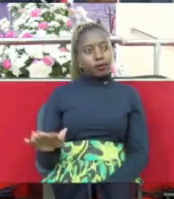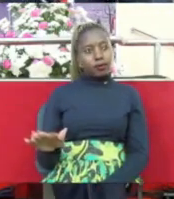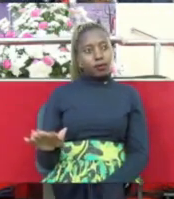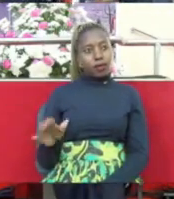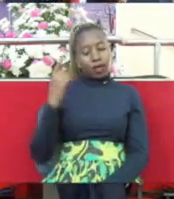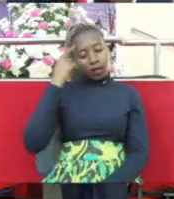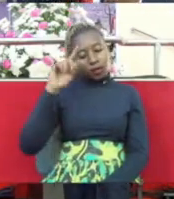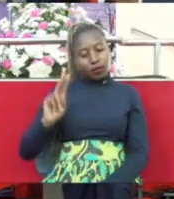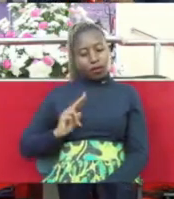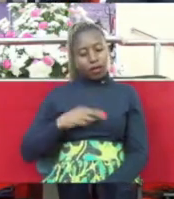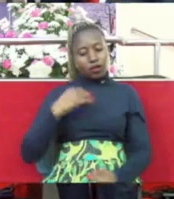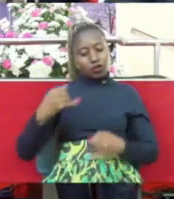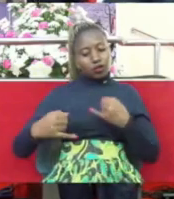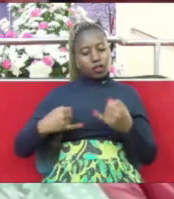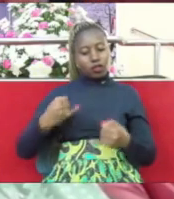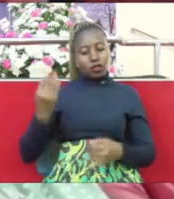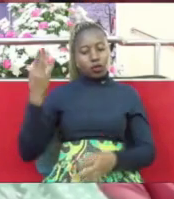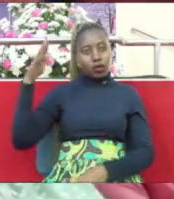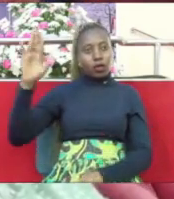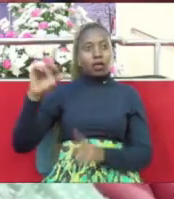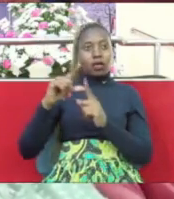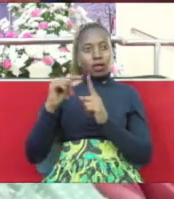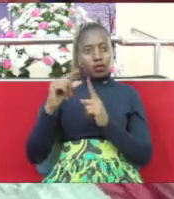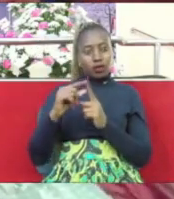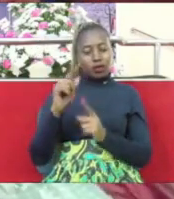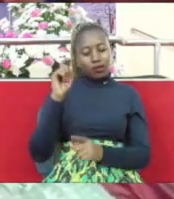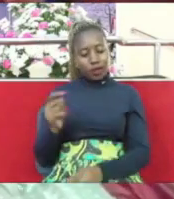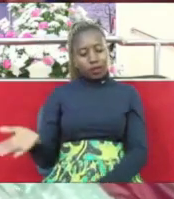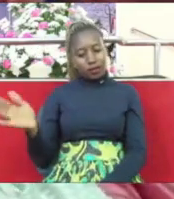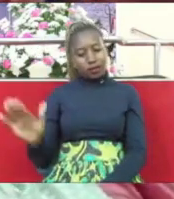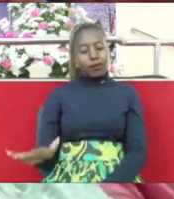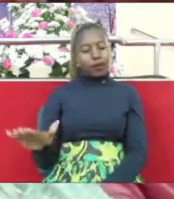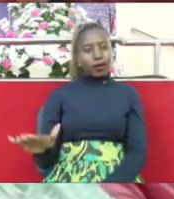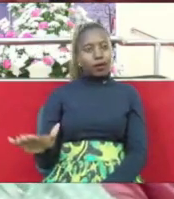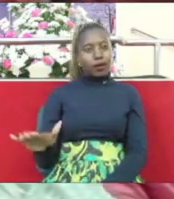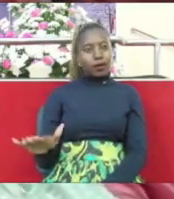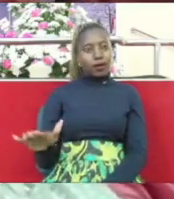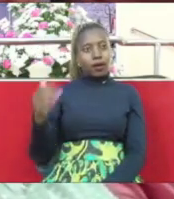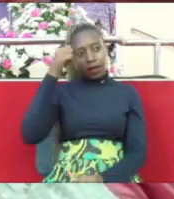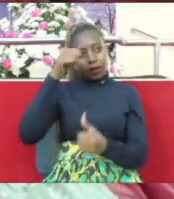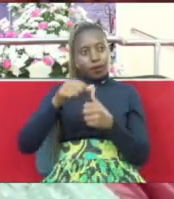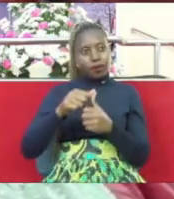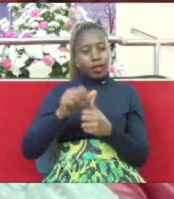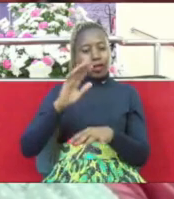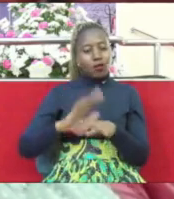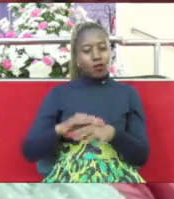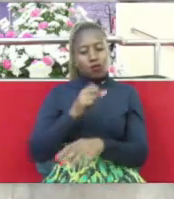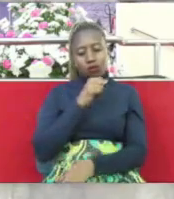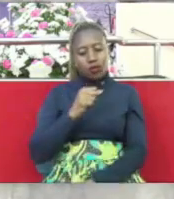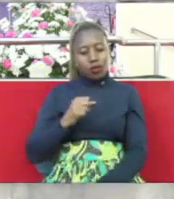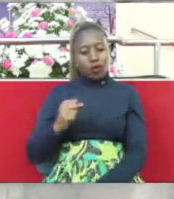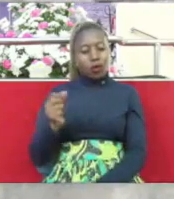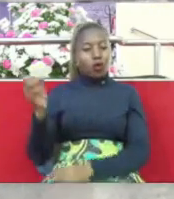word. Ili tuanze kufurahia katika neno lake. Yes, we must make a comeback. Lazima turejee. Remember the good old days. Kumbuka siku zile za kale.